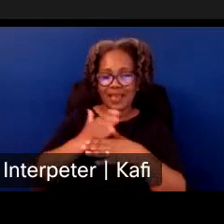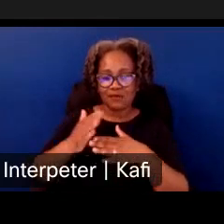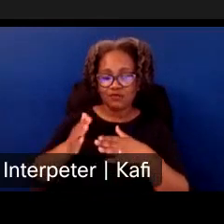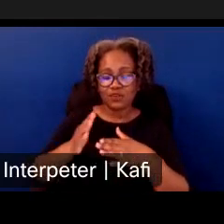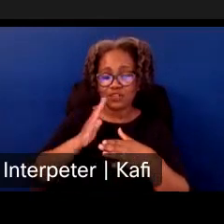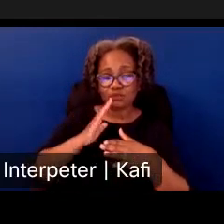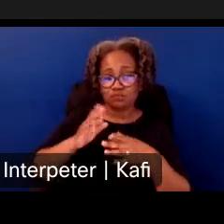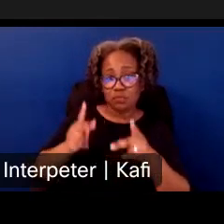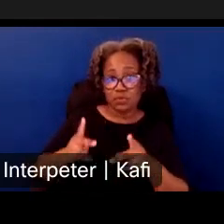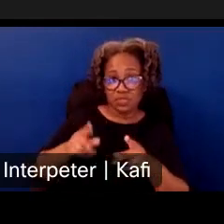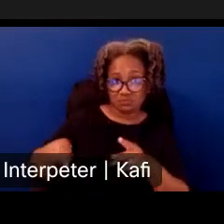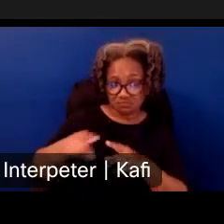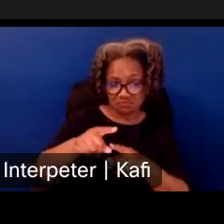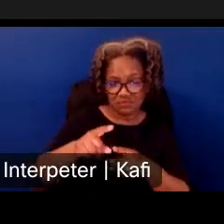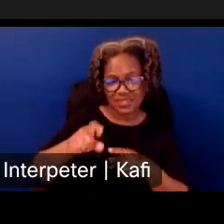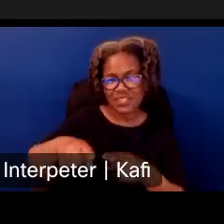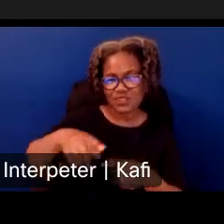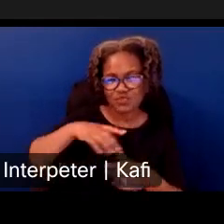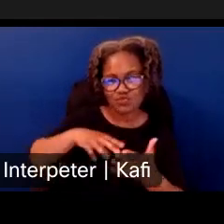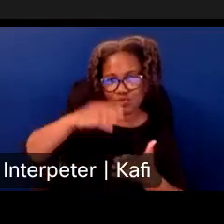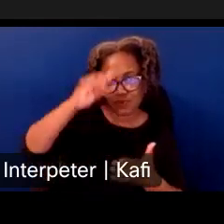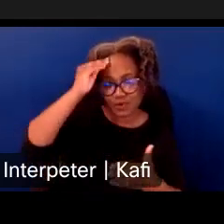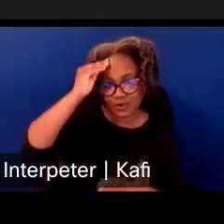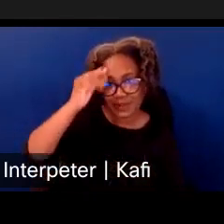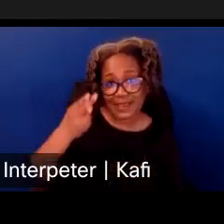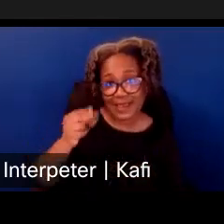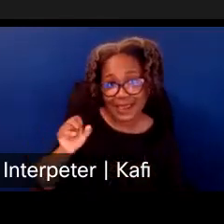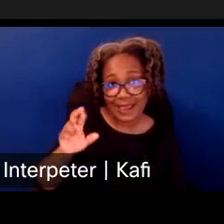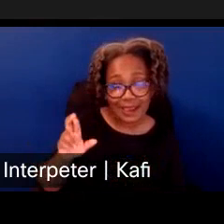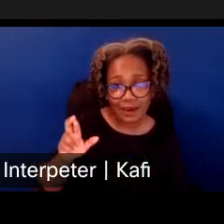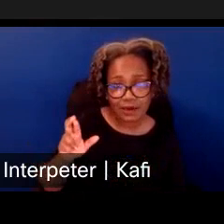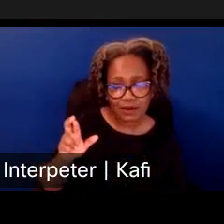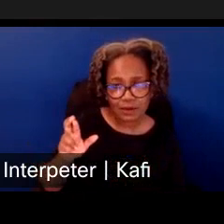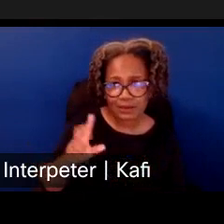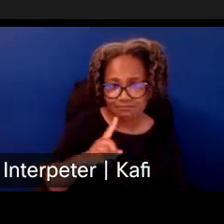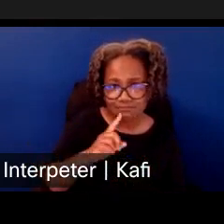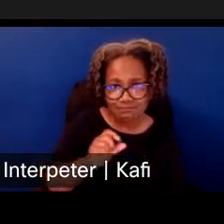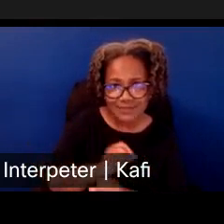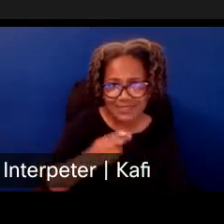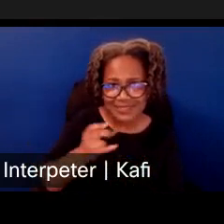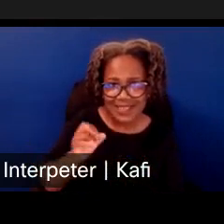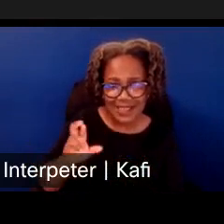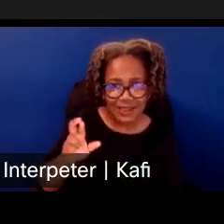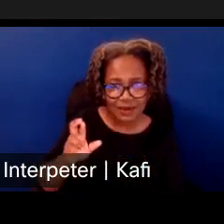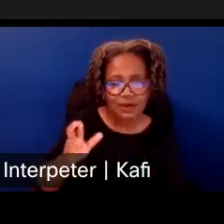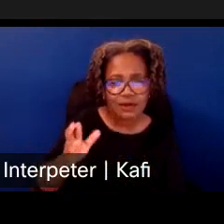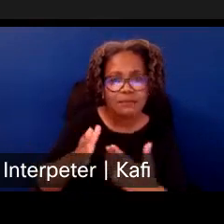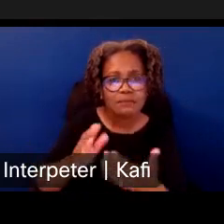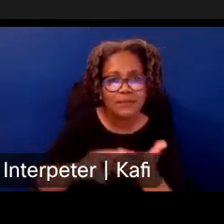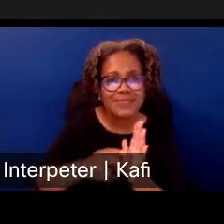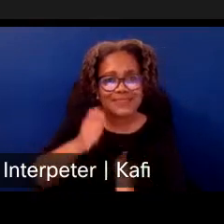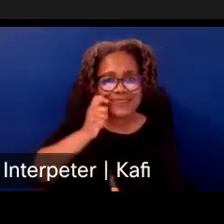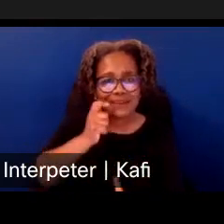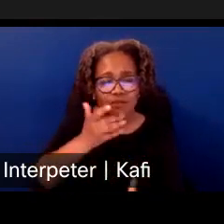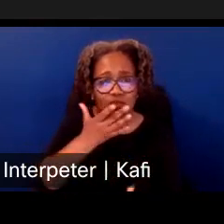It doesn't matter the color of the skin. And that's what we teach here at our beauty school, is that when